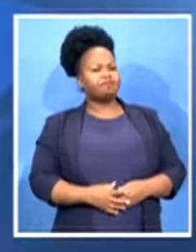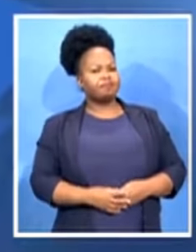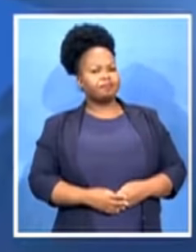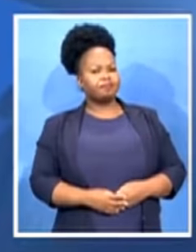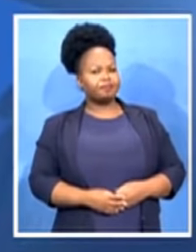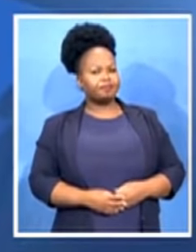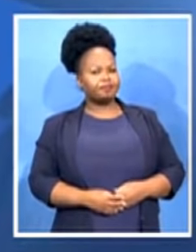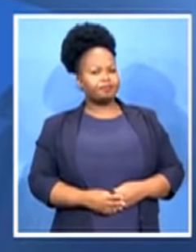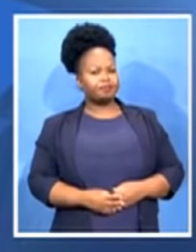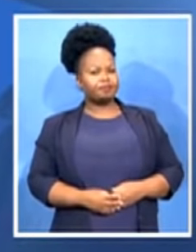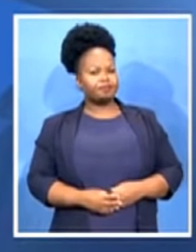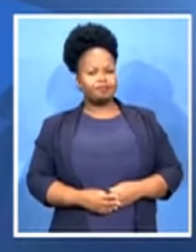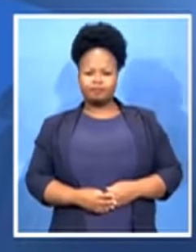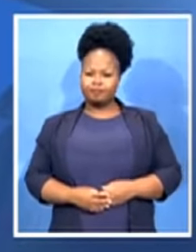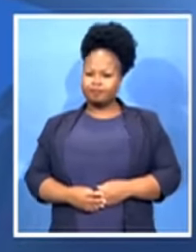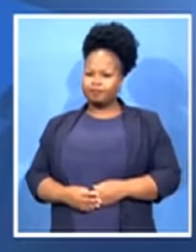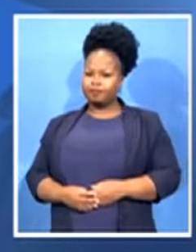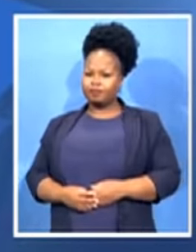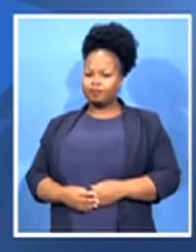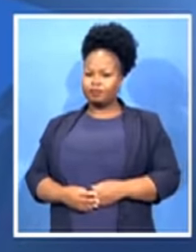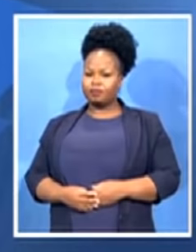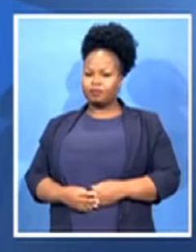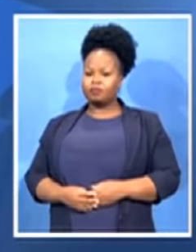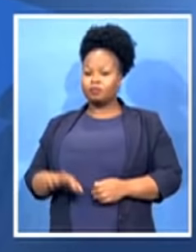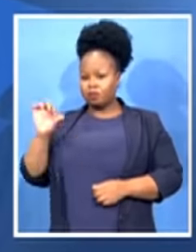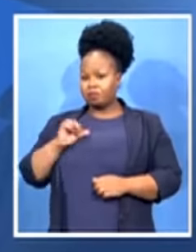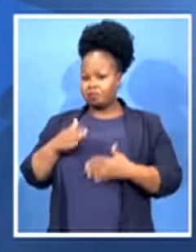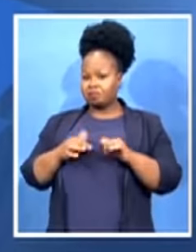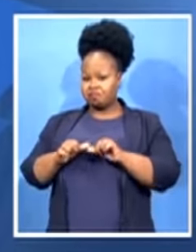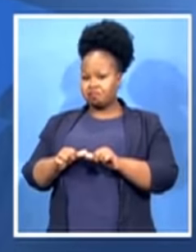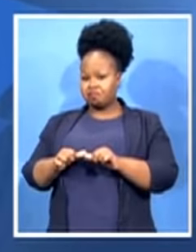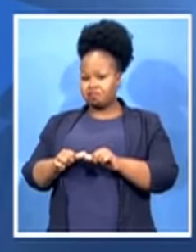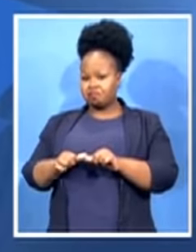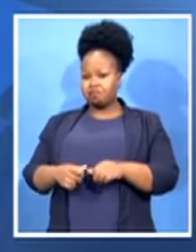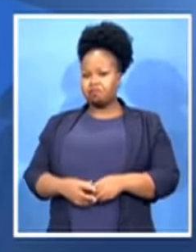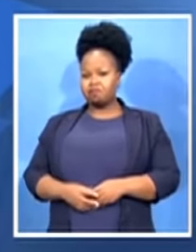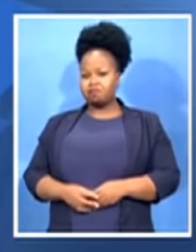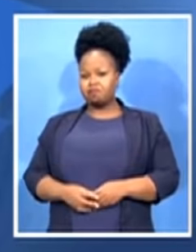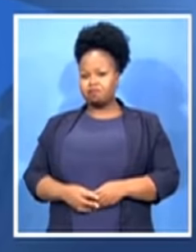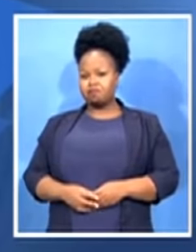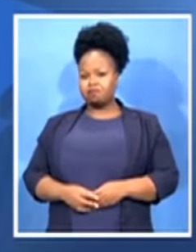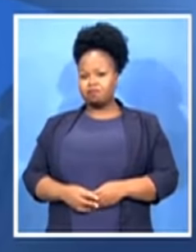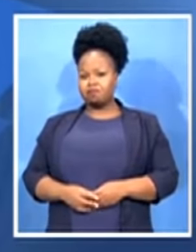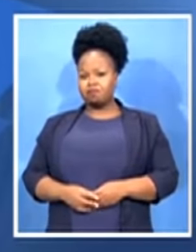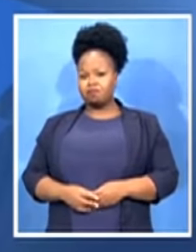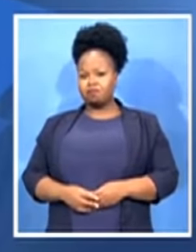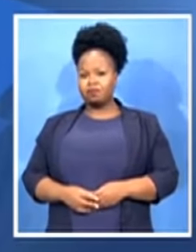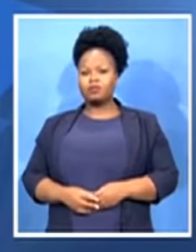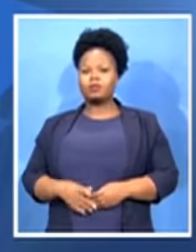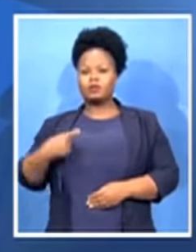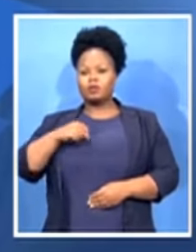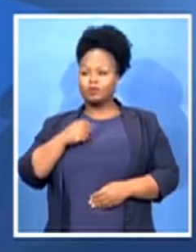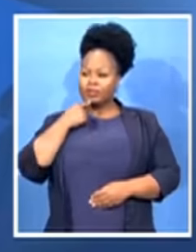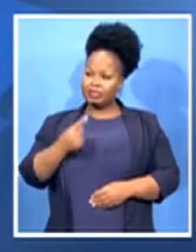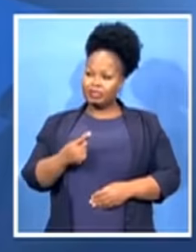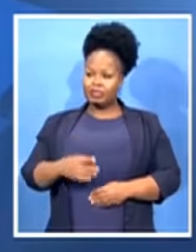You lost me. Yes, you can go ahead. Yeah, we are saying the government considers a lot of things for